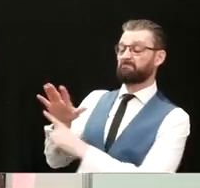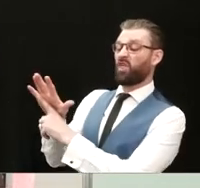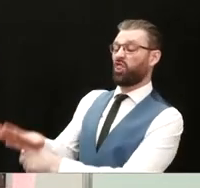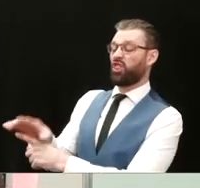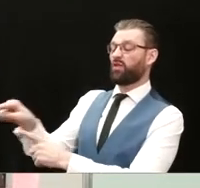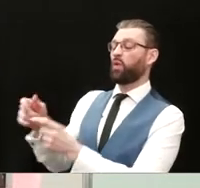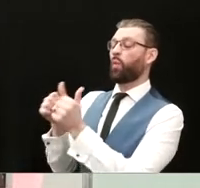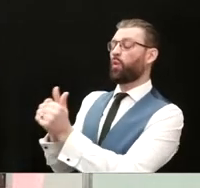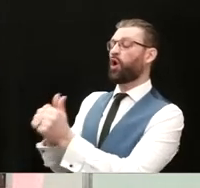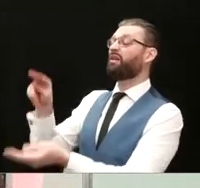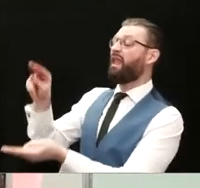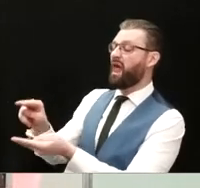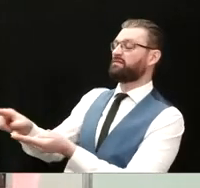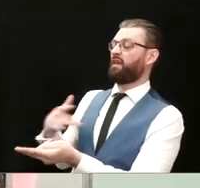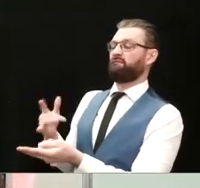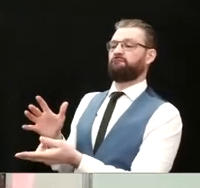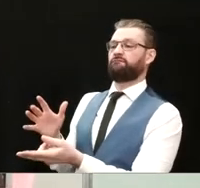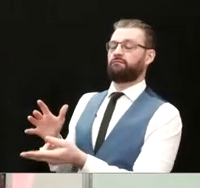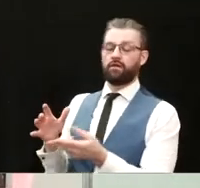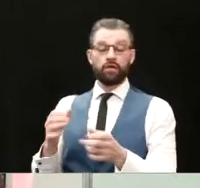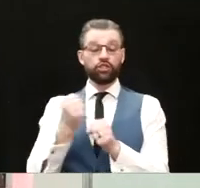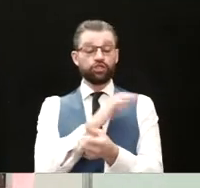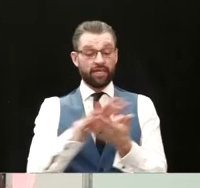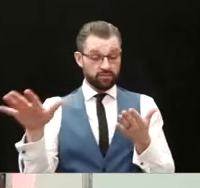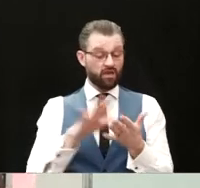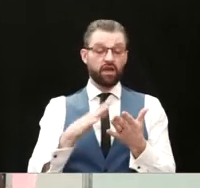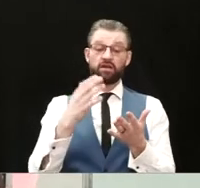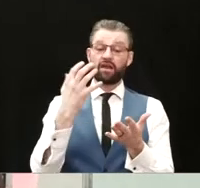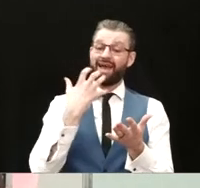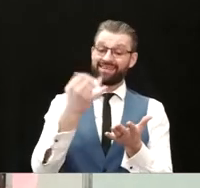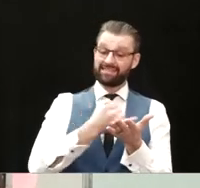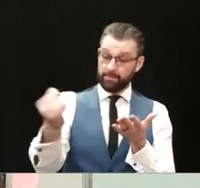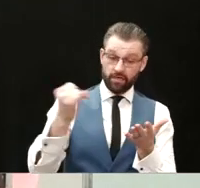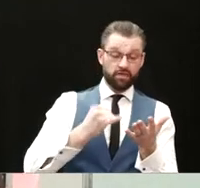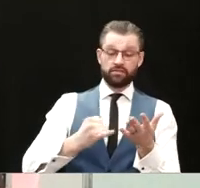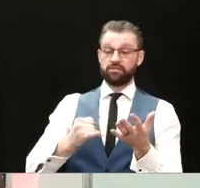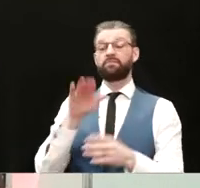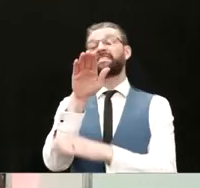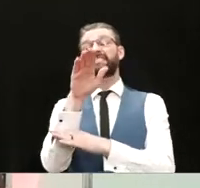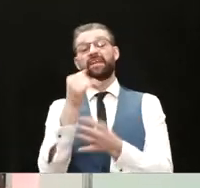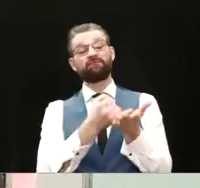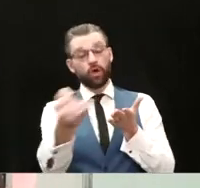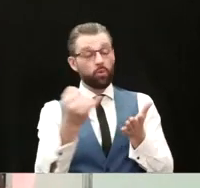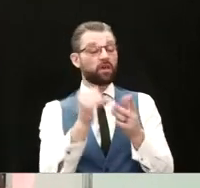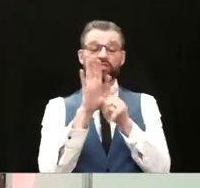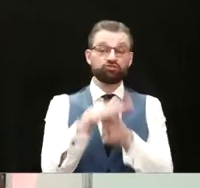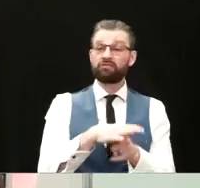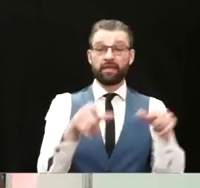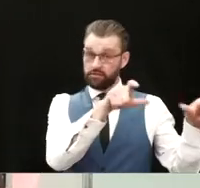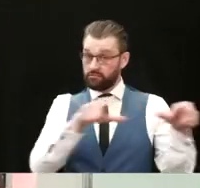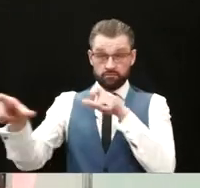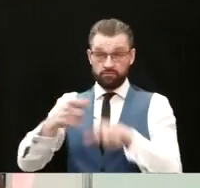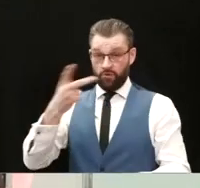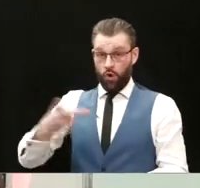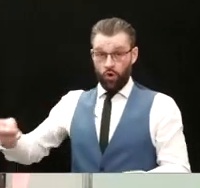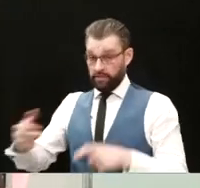less than others. Genocide, anti-Semitism, racism, xenophobia, and discrimination still continue.